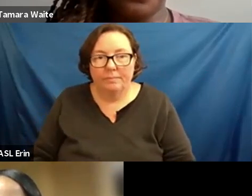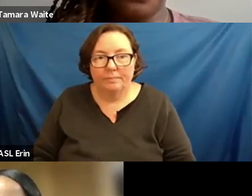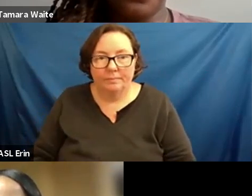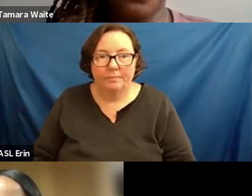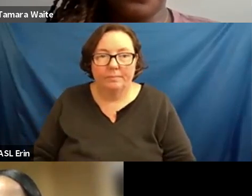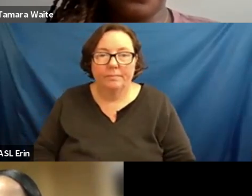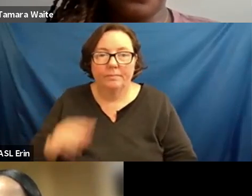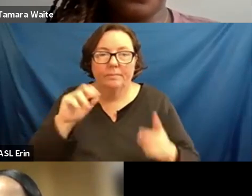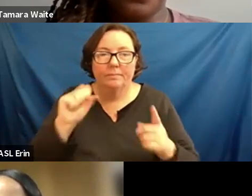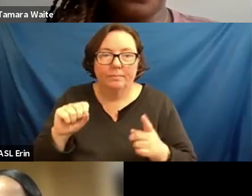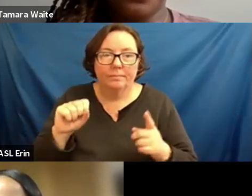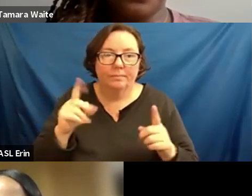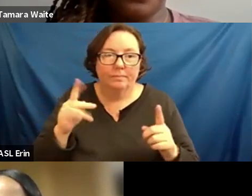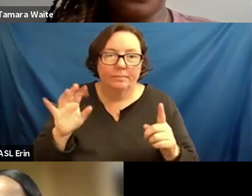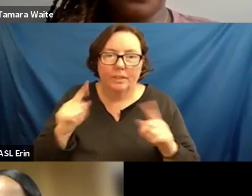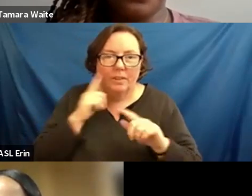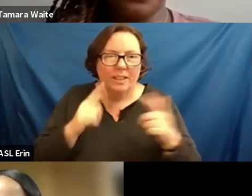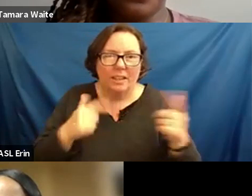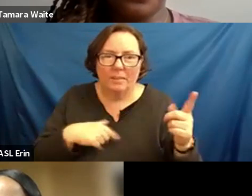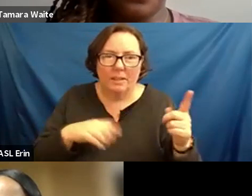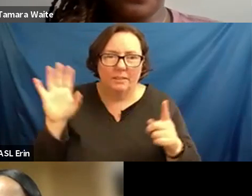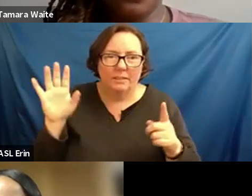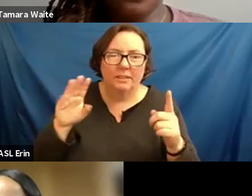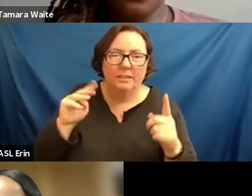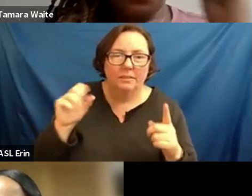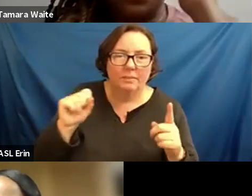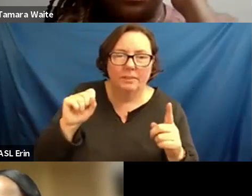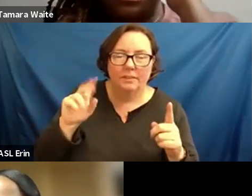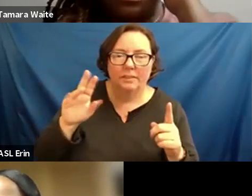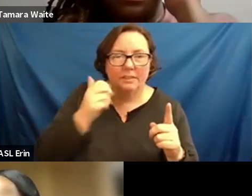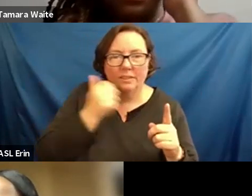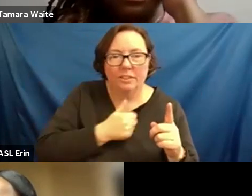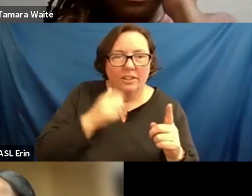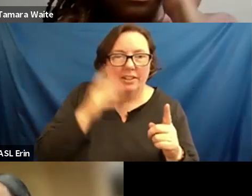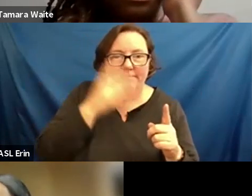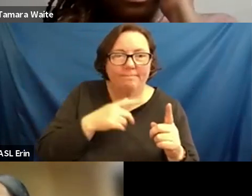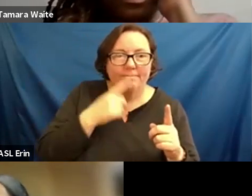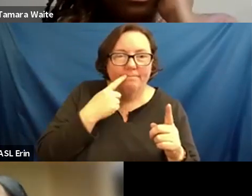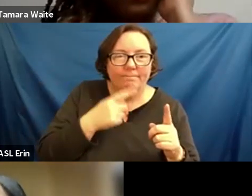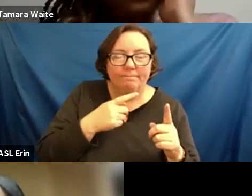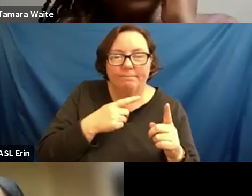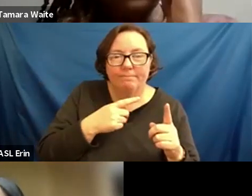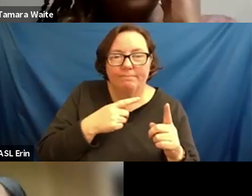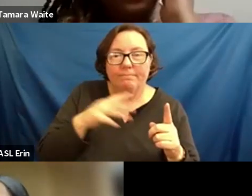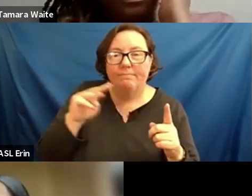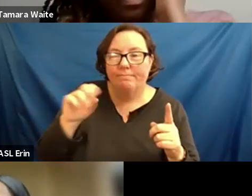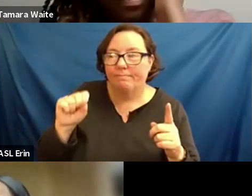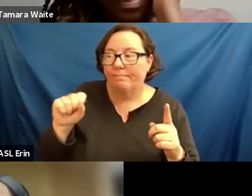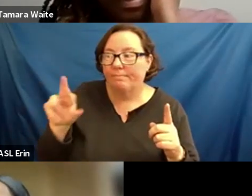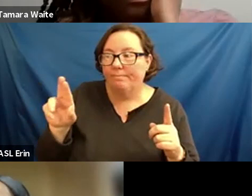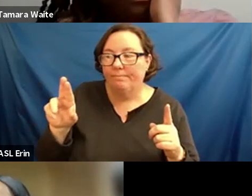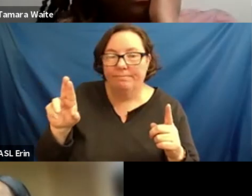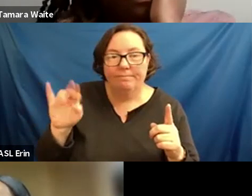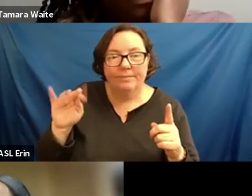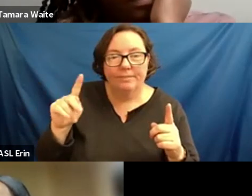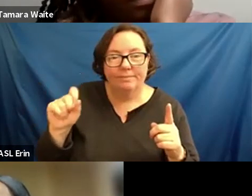Ms. Skerritt? Actually, I believe I'm next. Sorry, I didn't see you. Ms. Roberts, I